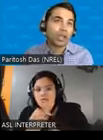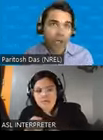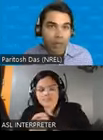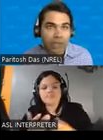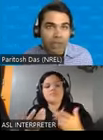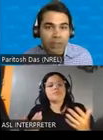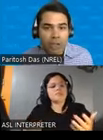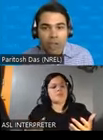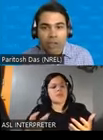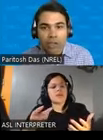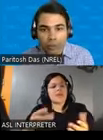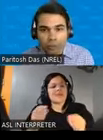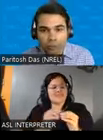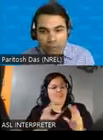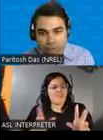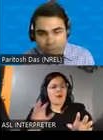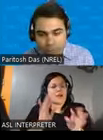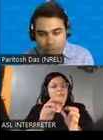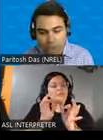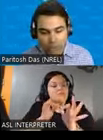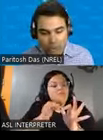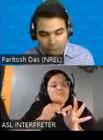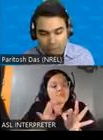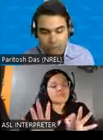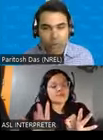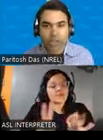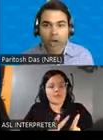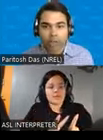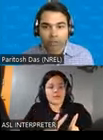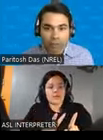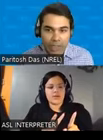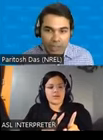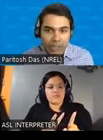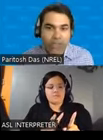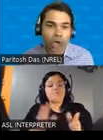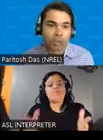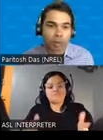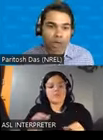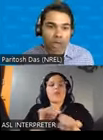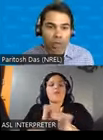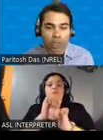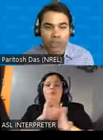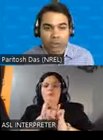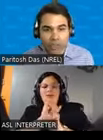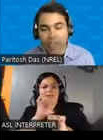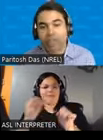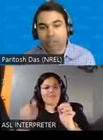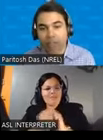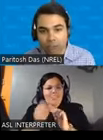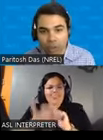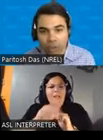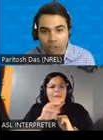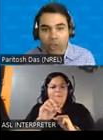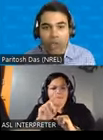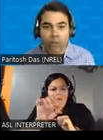on incorporating them. So the team is working on developing an EV adoption model, which uses a